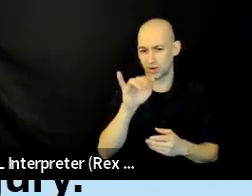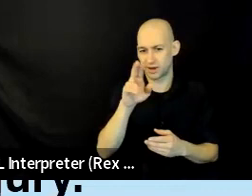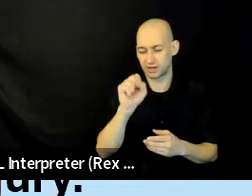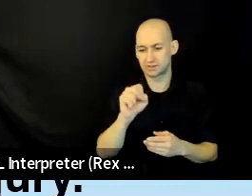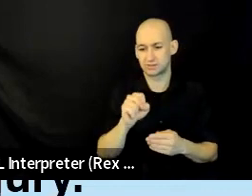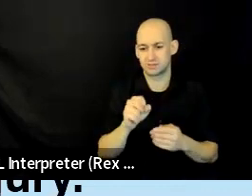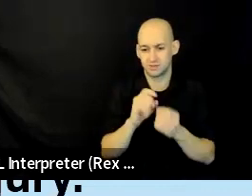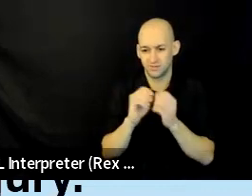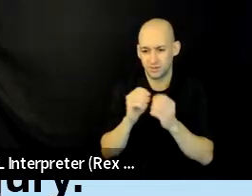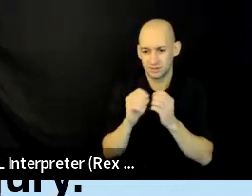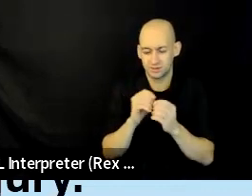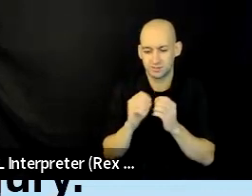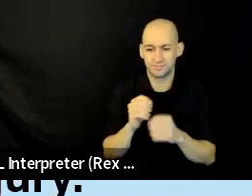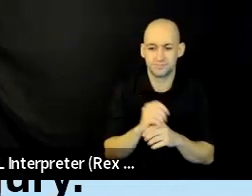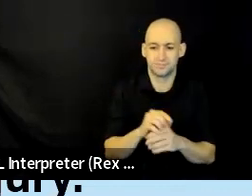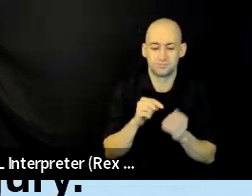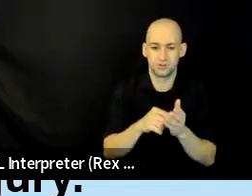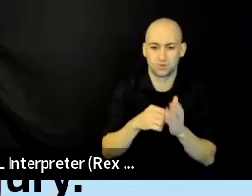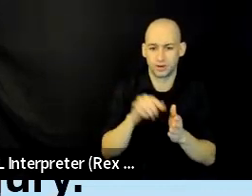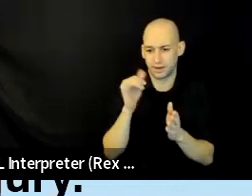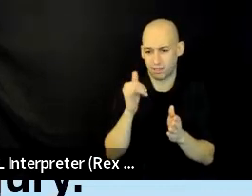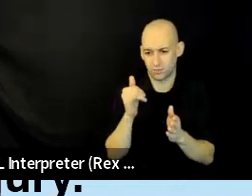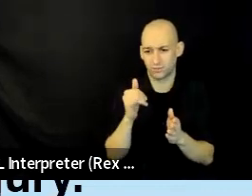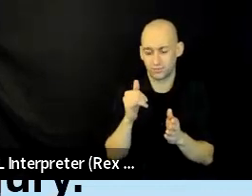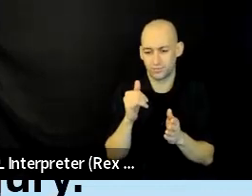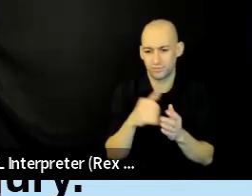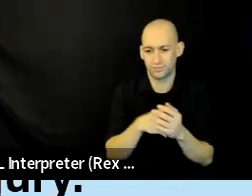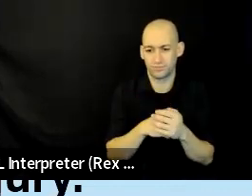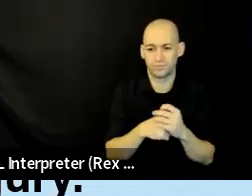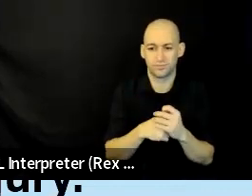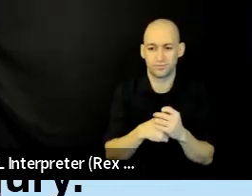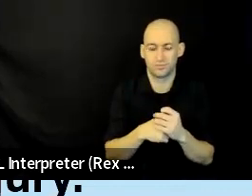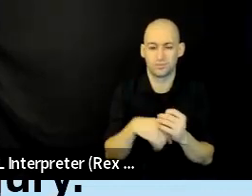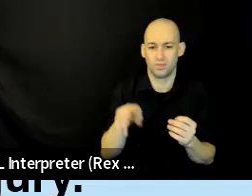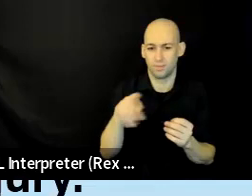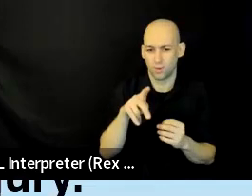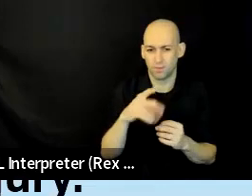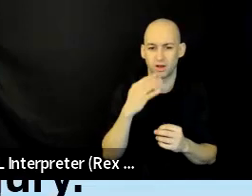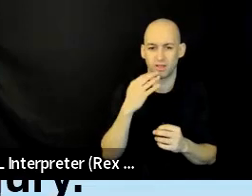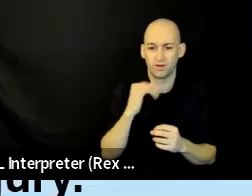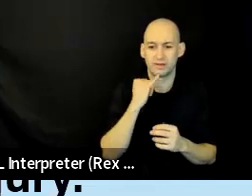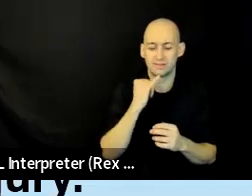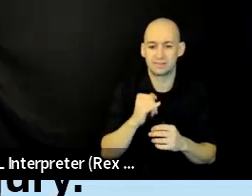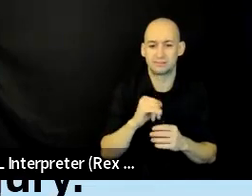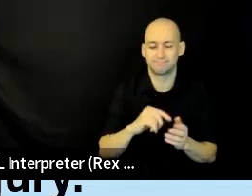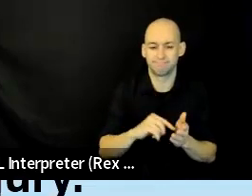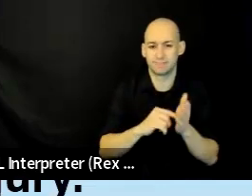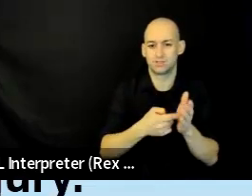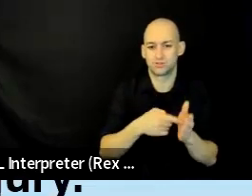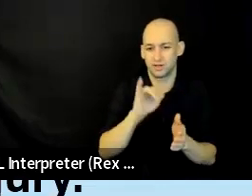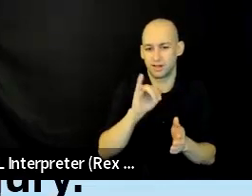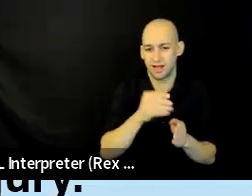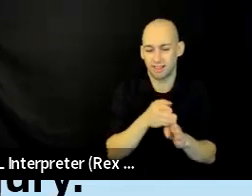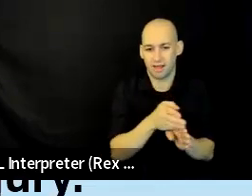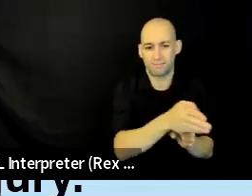alignment that is shown in yellow color. The purple color is the initial alignment easement